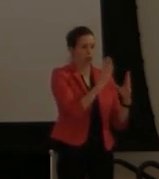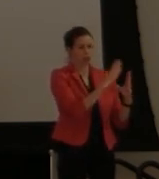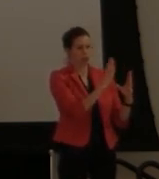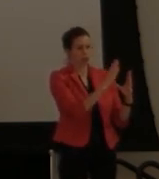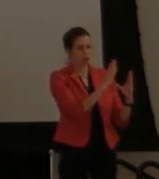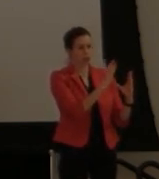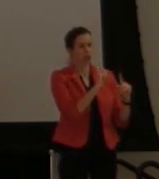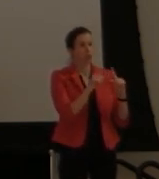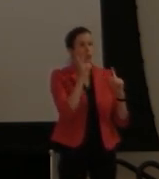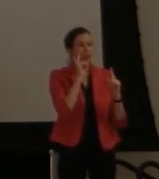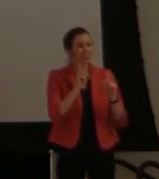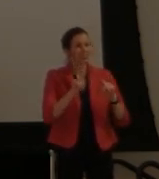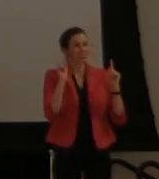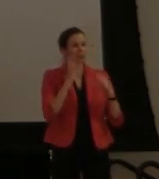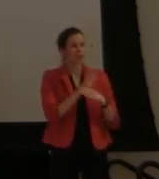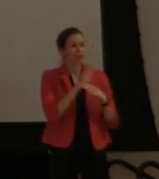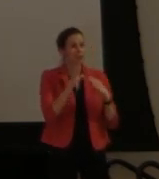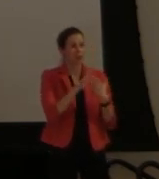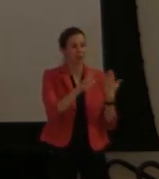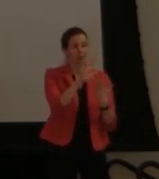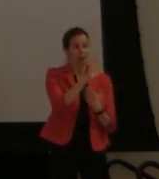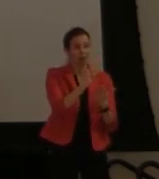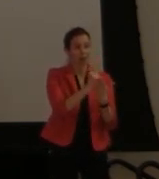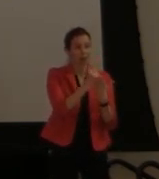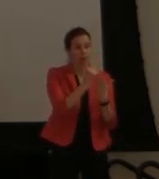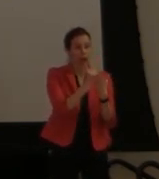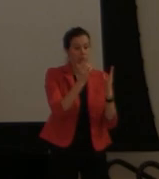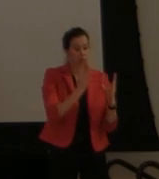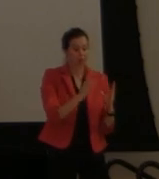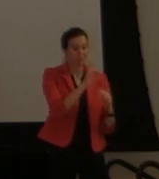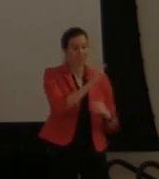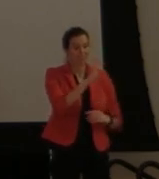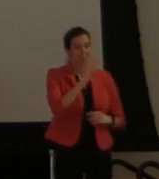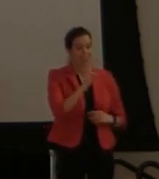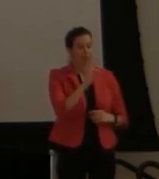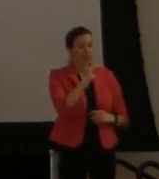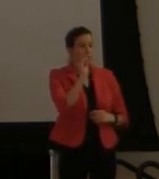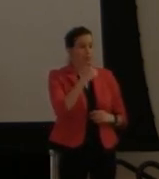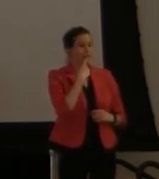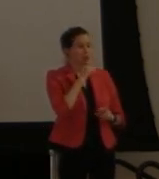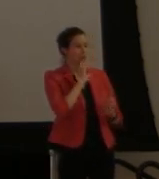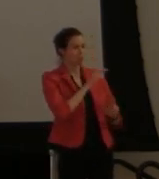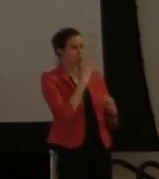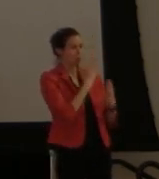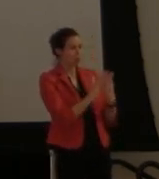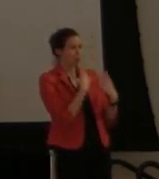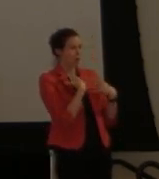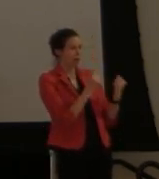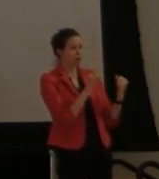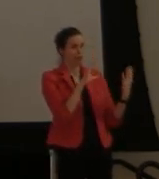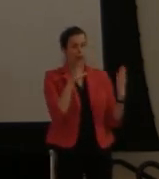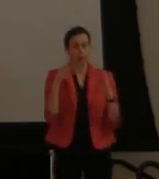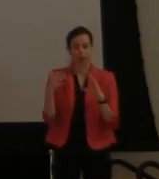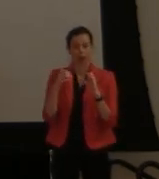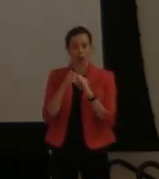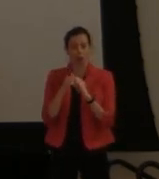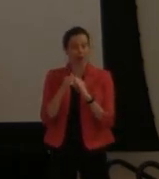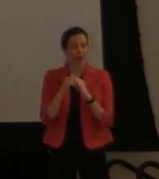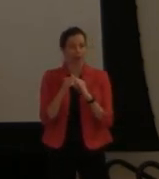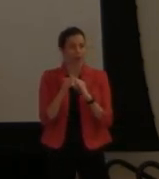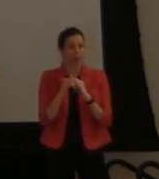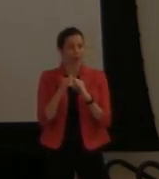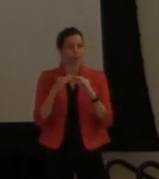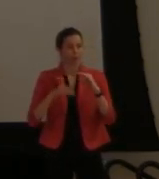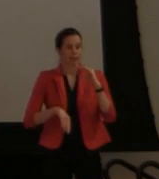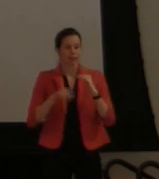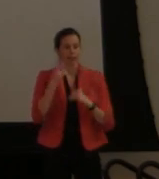difference here between being a college graduate, 66% reported good health, compared to those with less than a high school